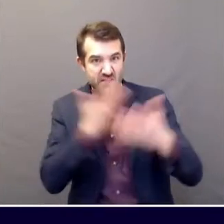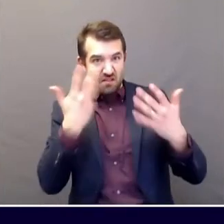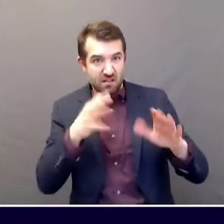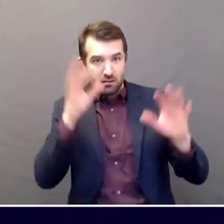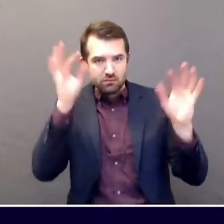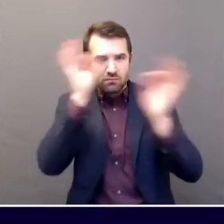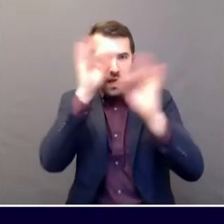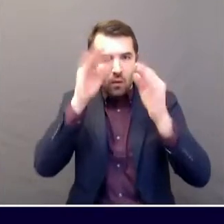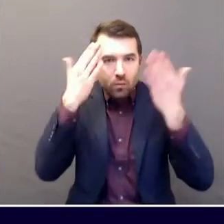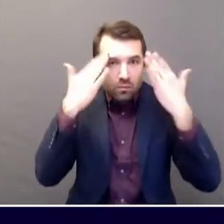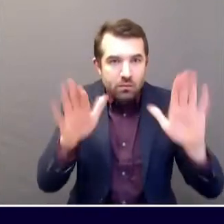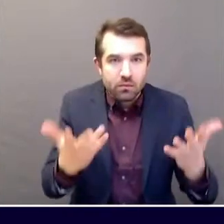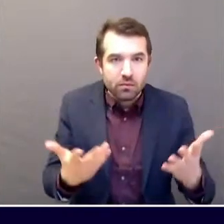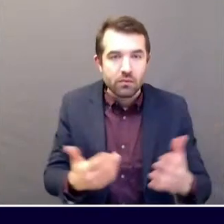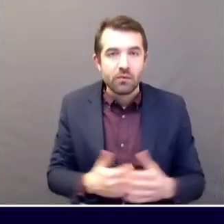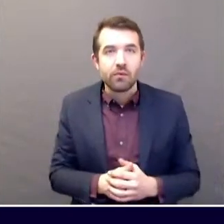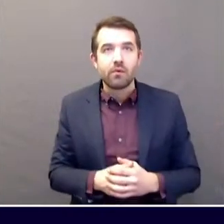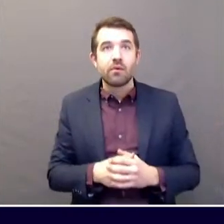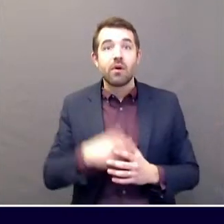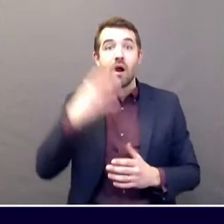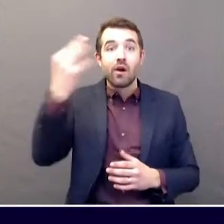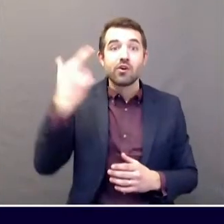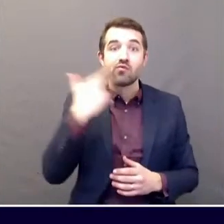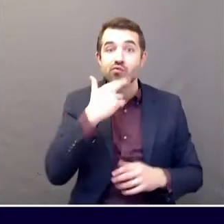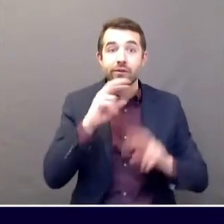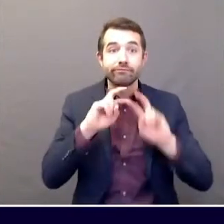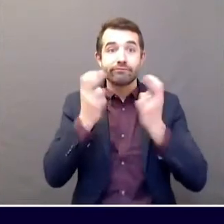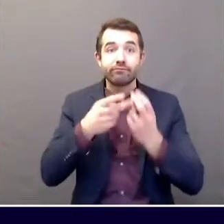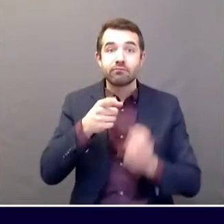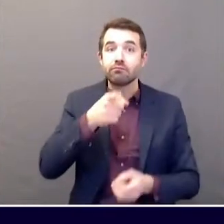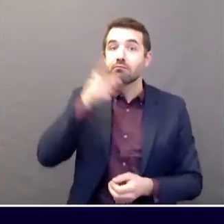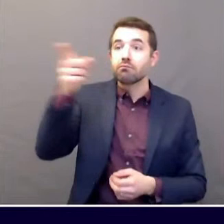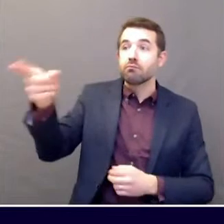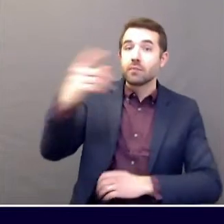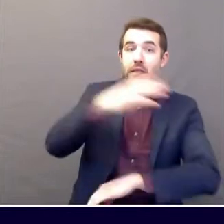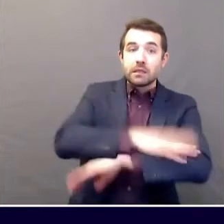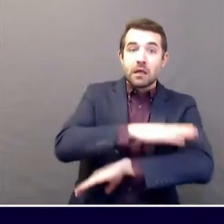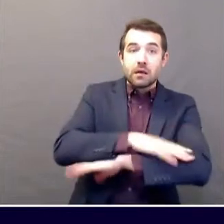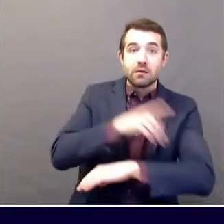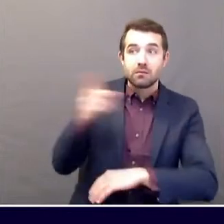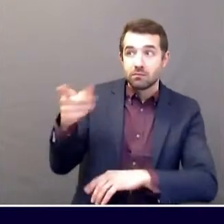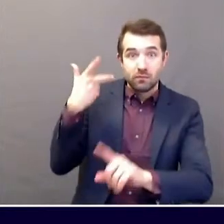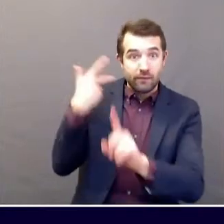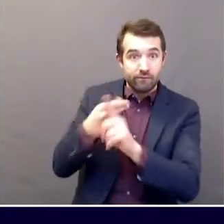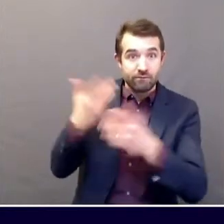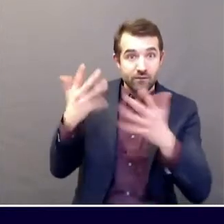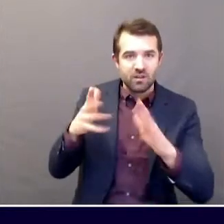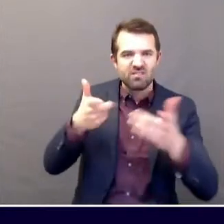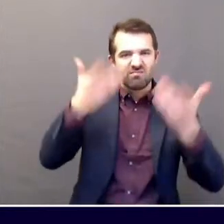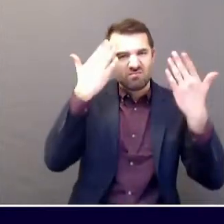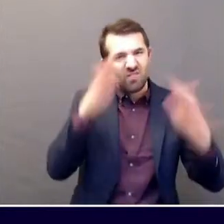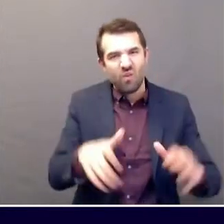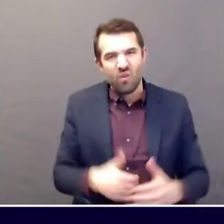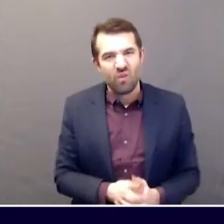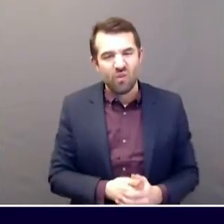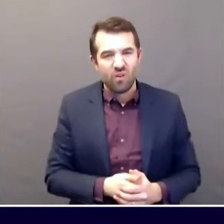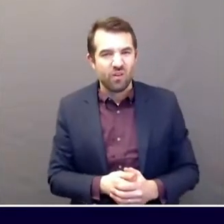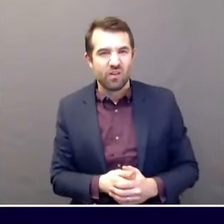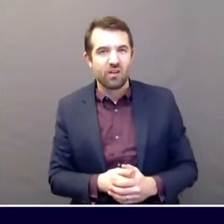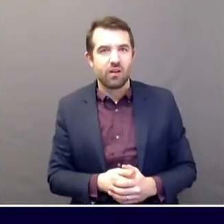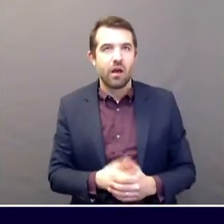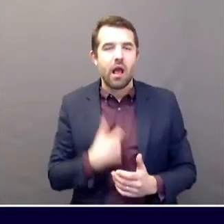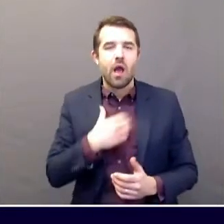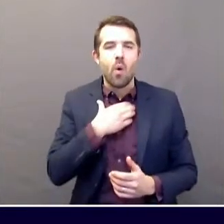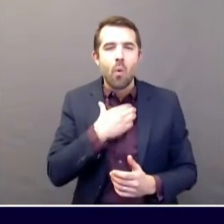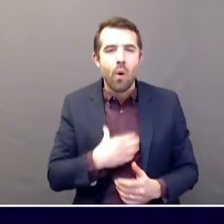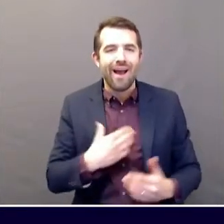important to keep up the precautions. I wish we had a timeline. I wish we had like a thermometer like the United Way has.